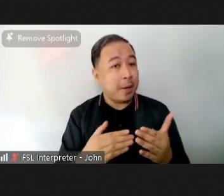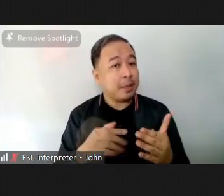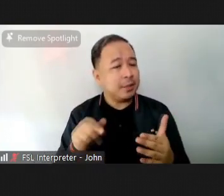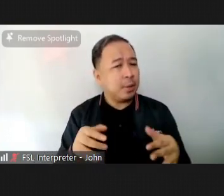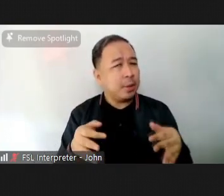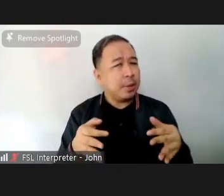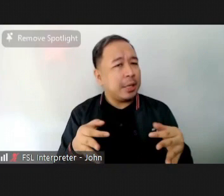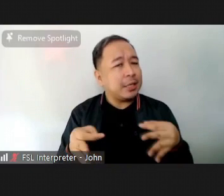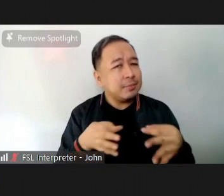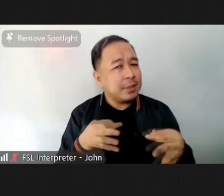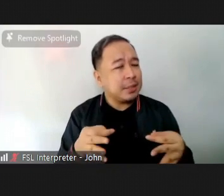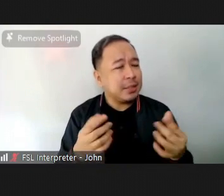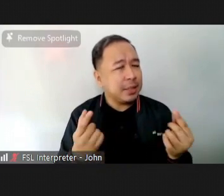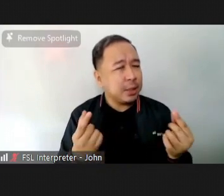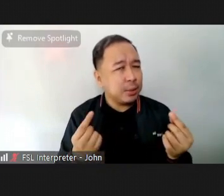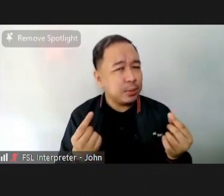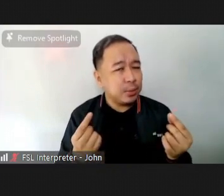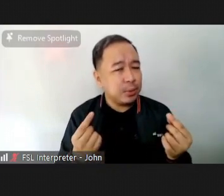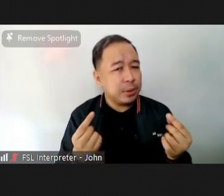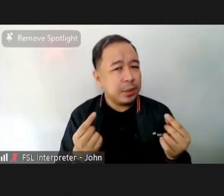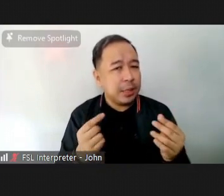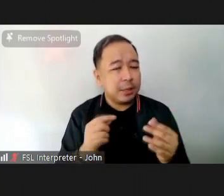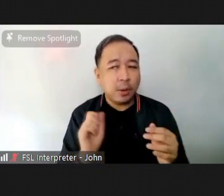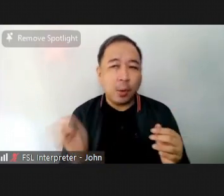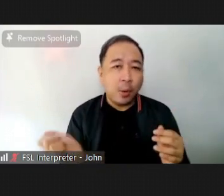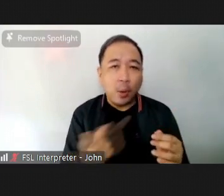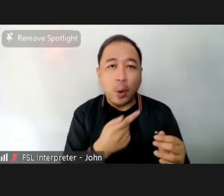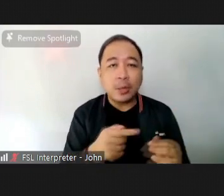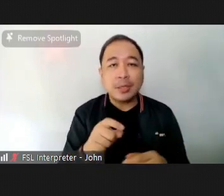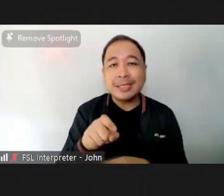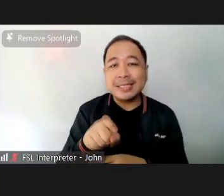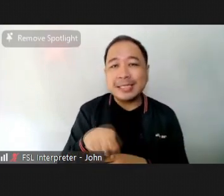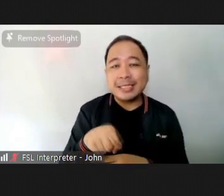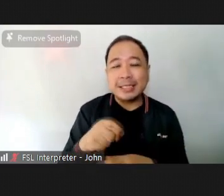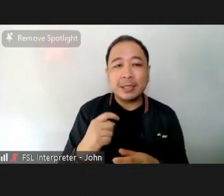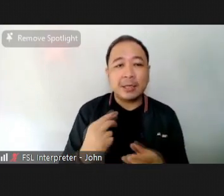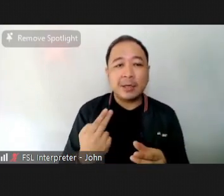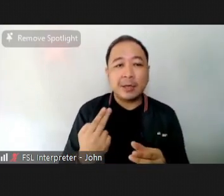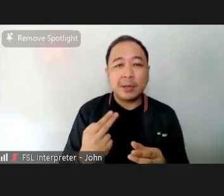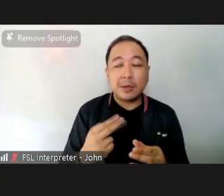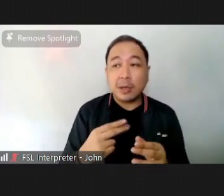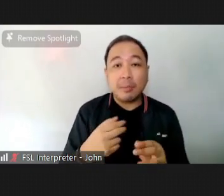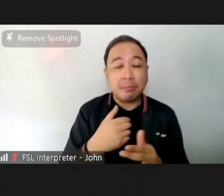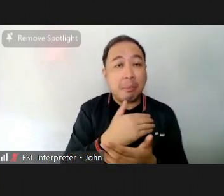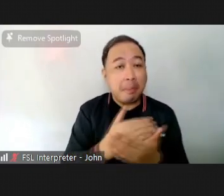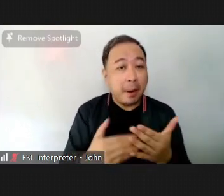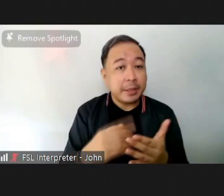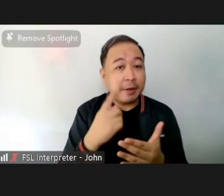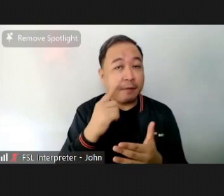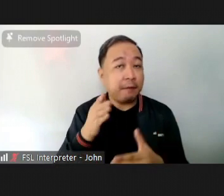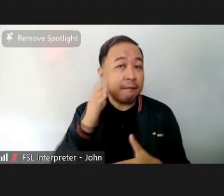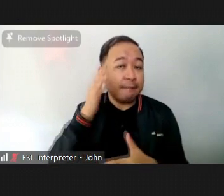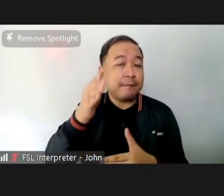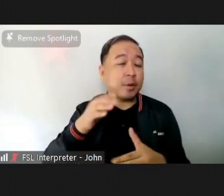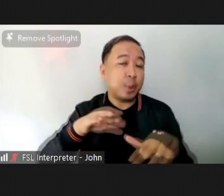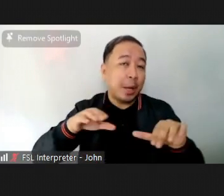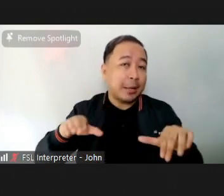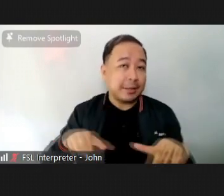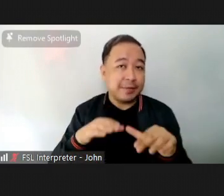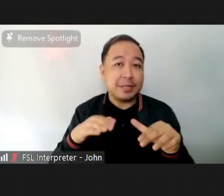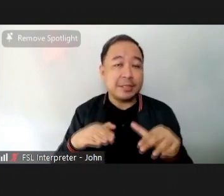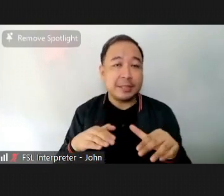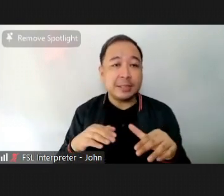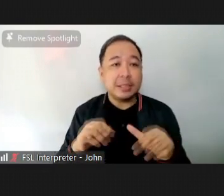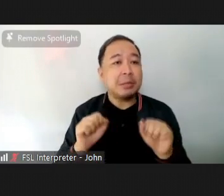to make sure that all of the necessary participants or the necessary proponents of our future activities are